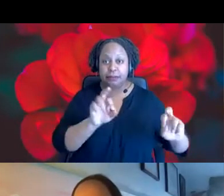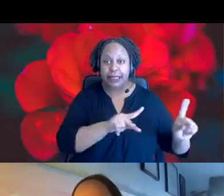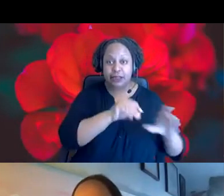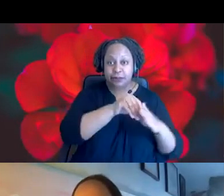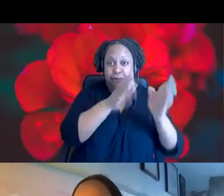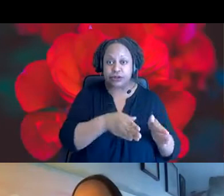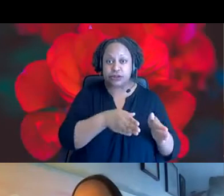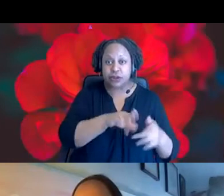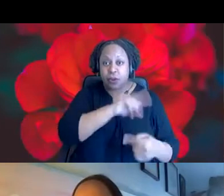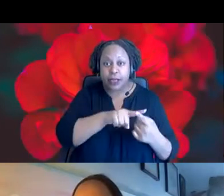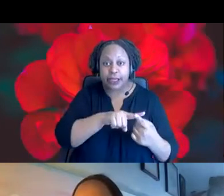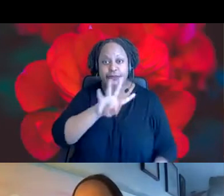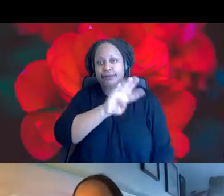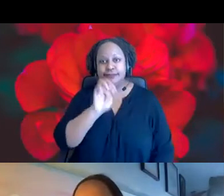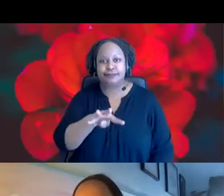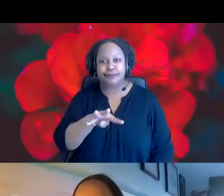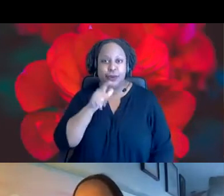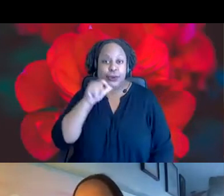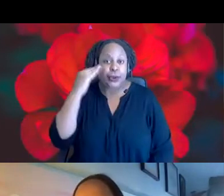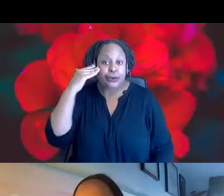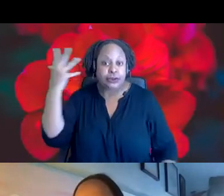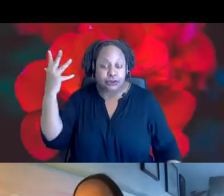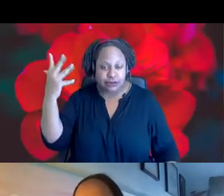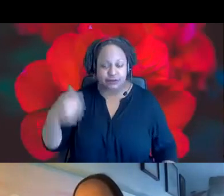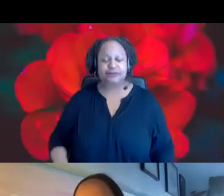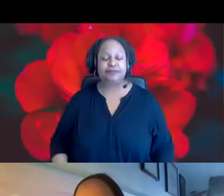it yes, but also